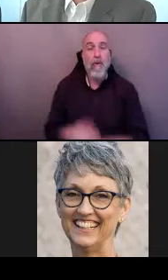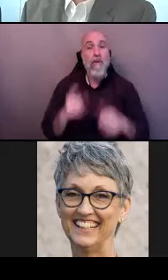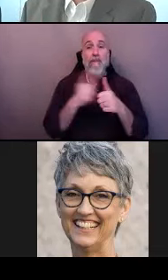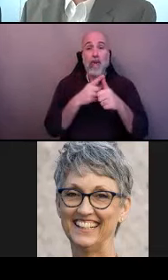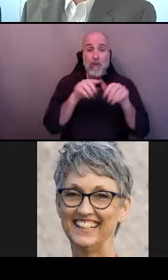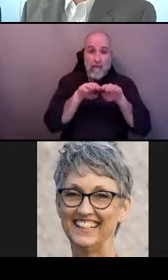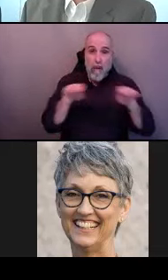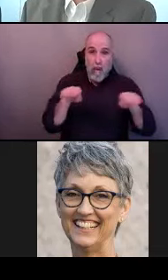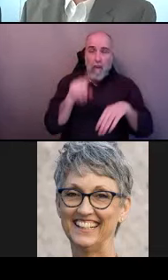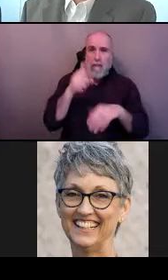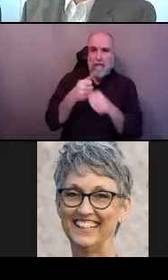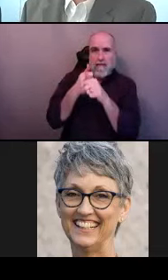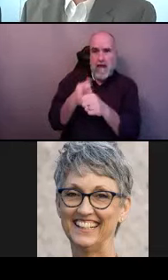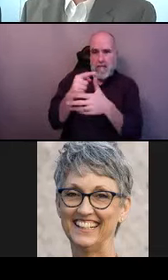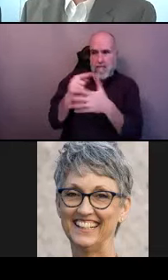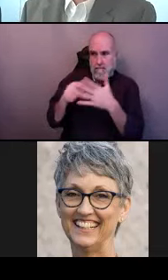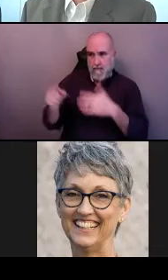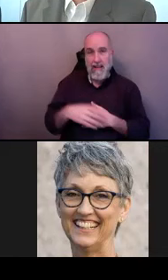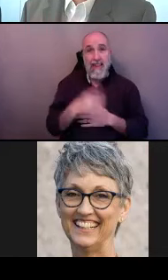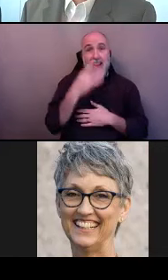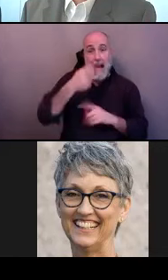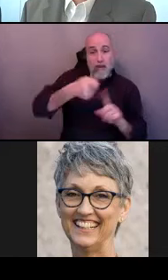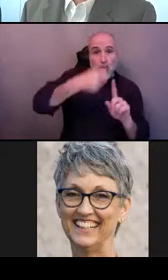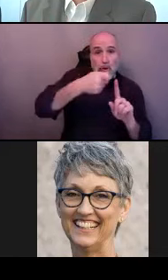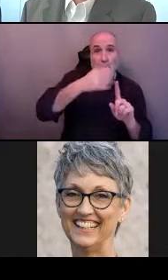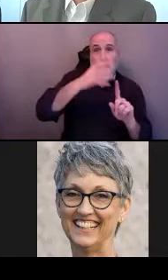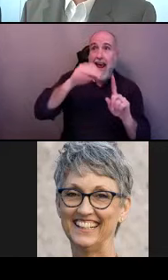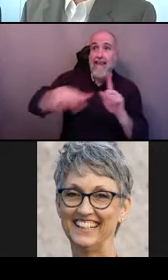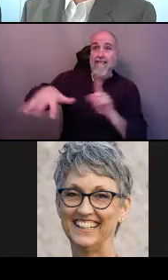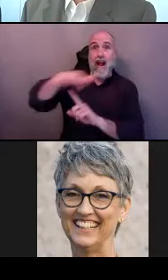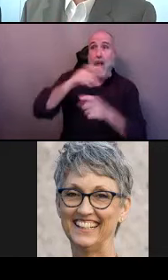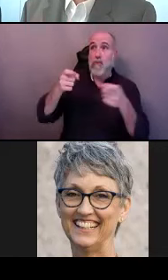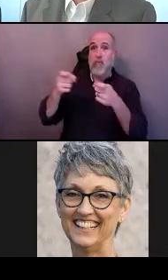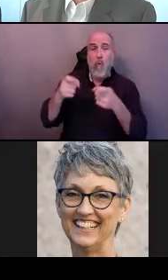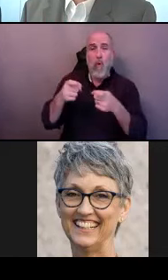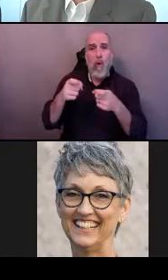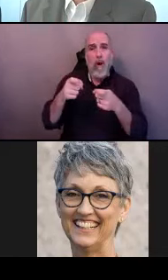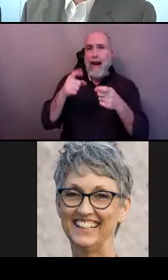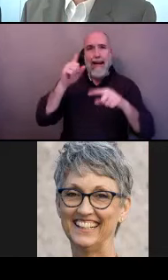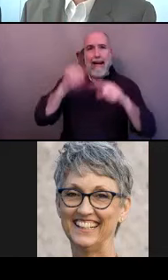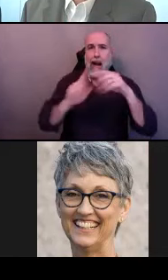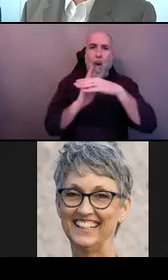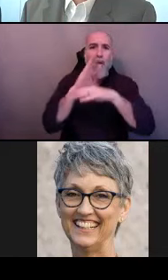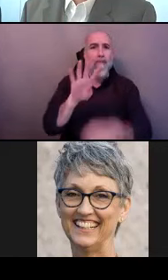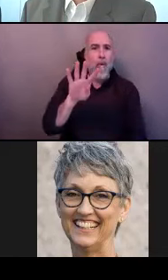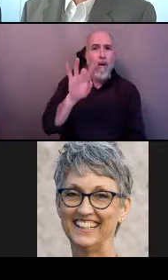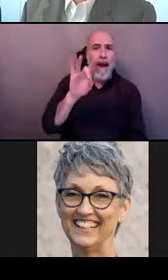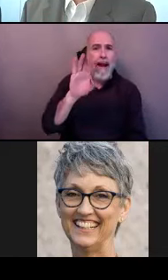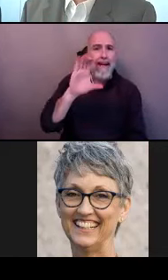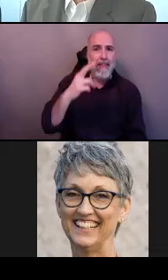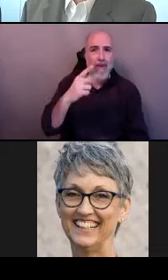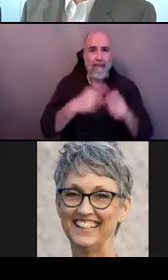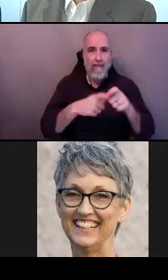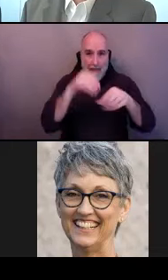meet the following requirements. The light switches and environmental controls must be no higher than 48 inches above the interior